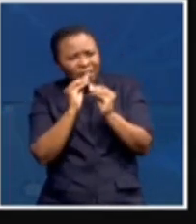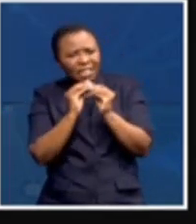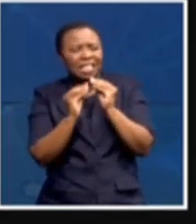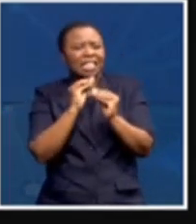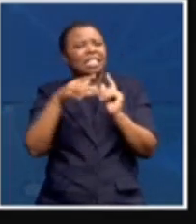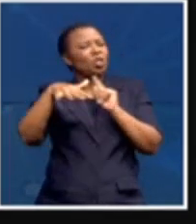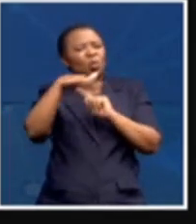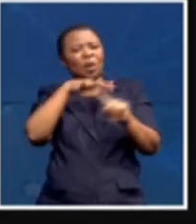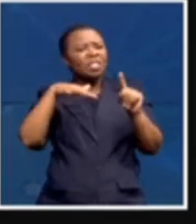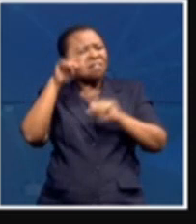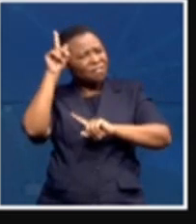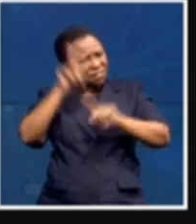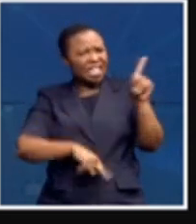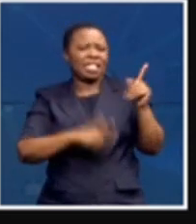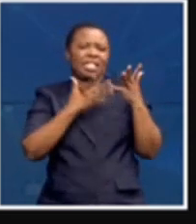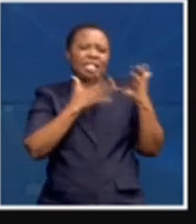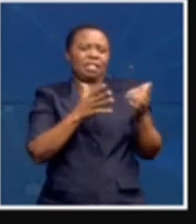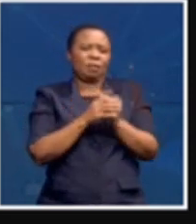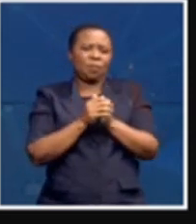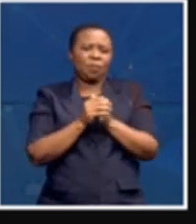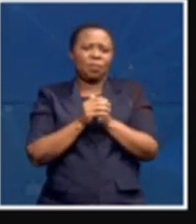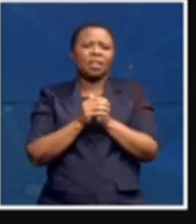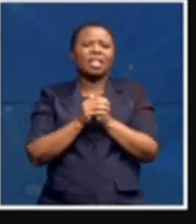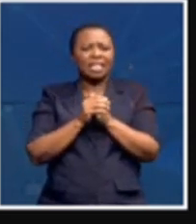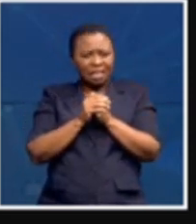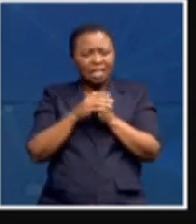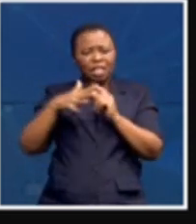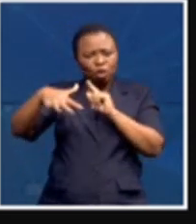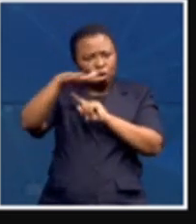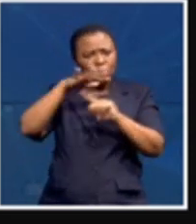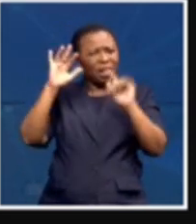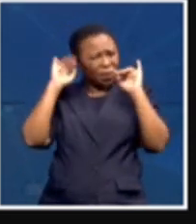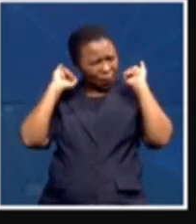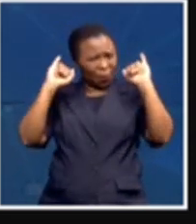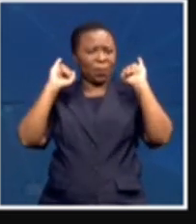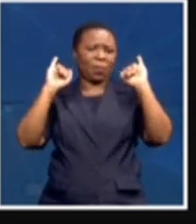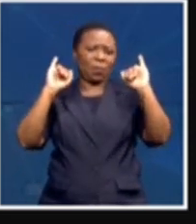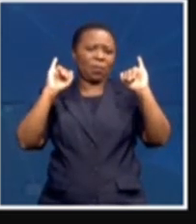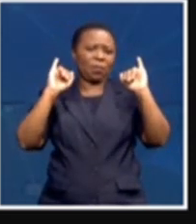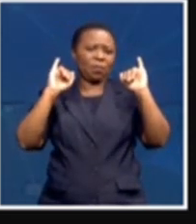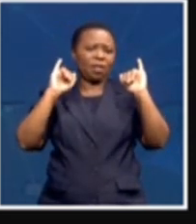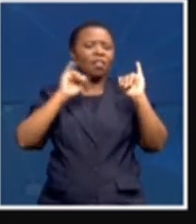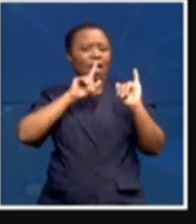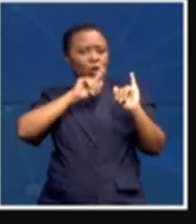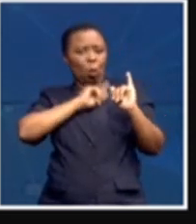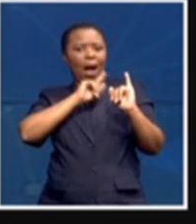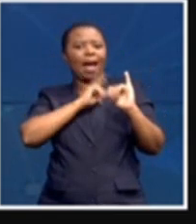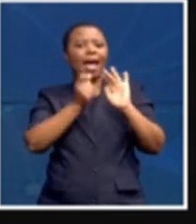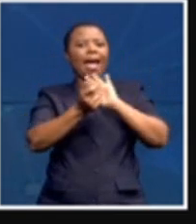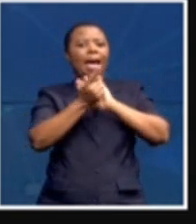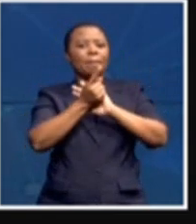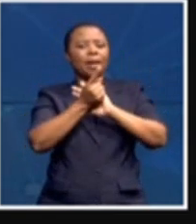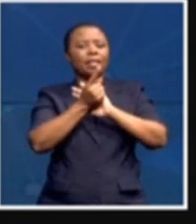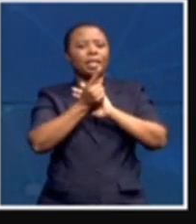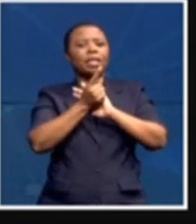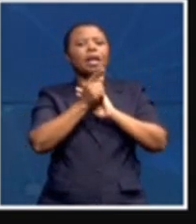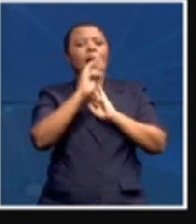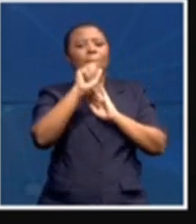as a direct consequence of the closure of Charlotte Maxeke. Particularly if you go towards the